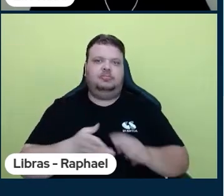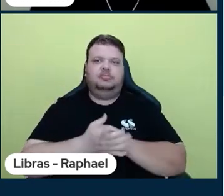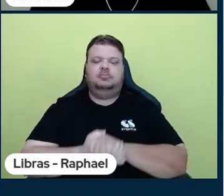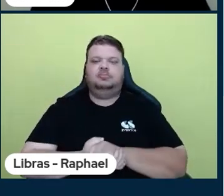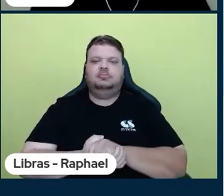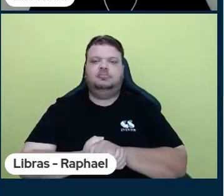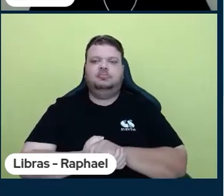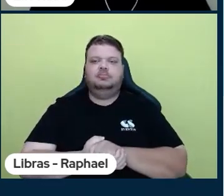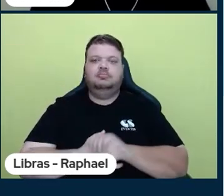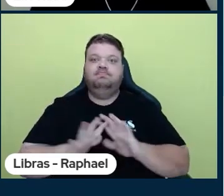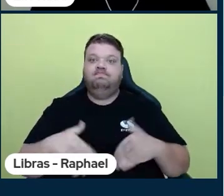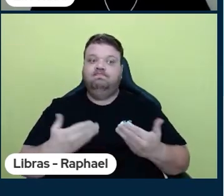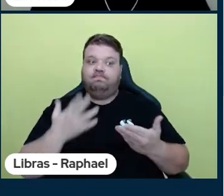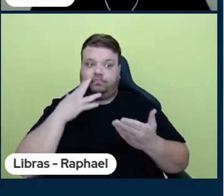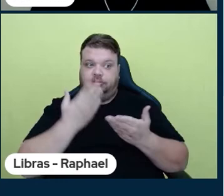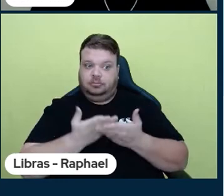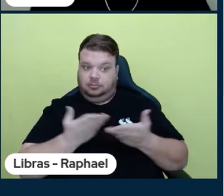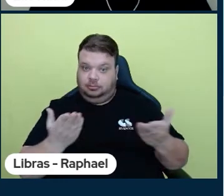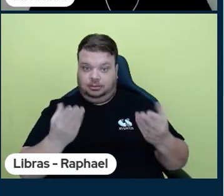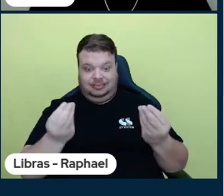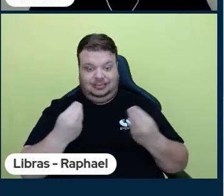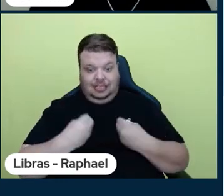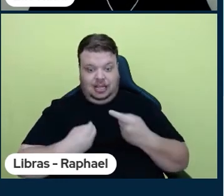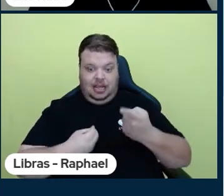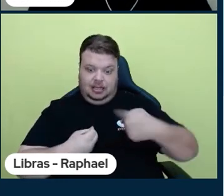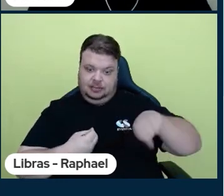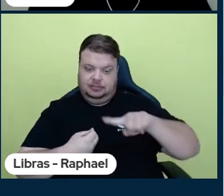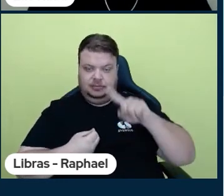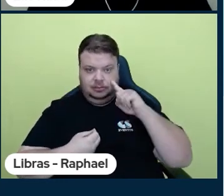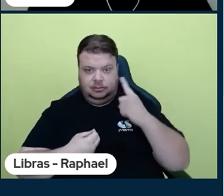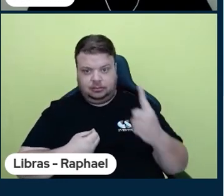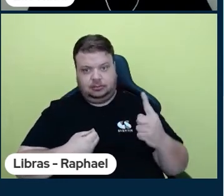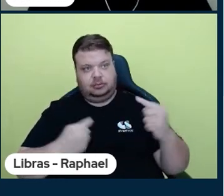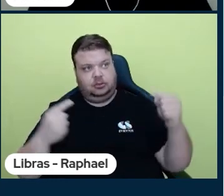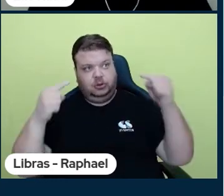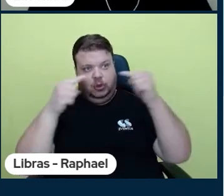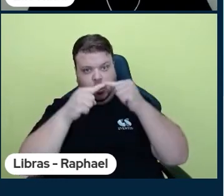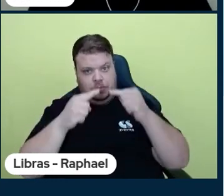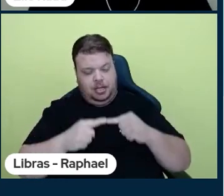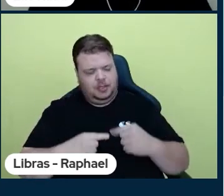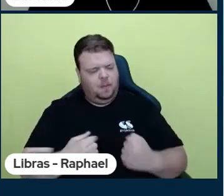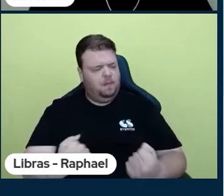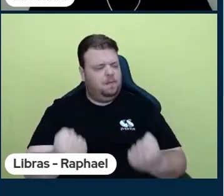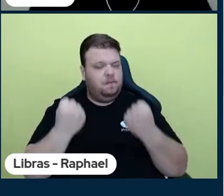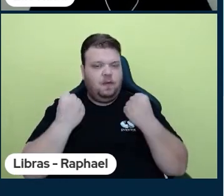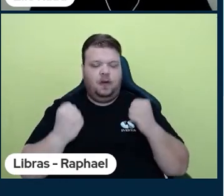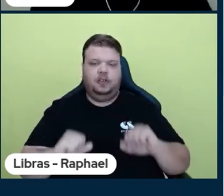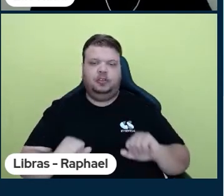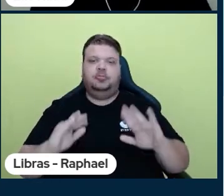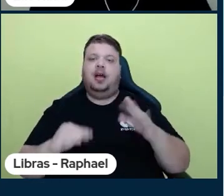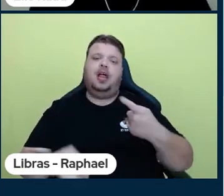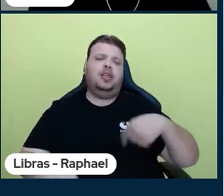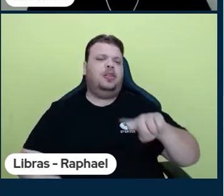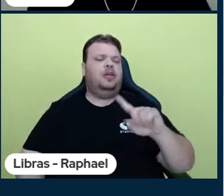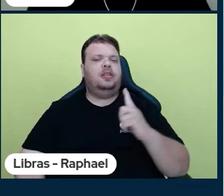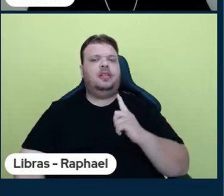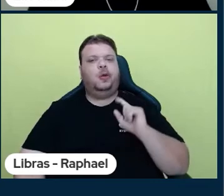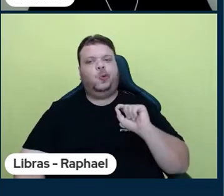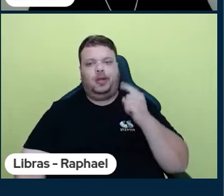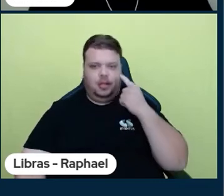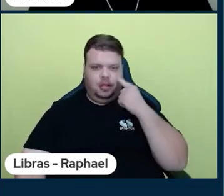website and augment it with a knowledge graph. We can obtain a knowledge graph QA system.